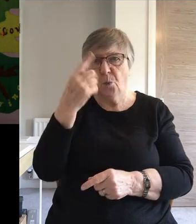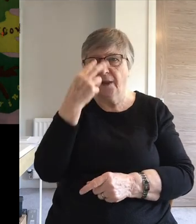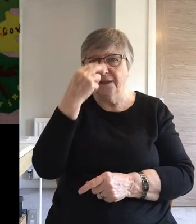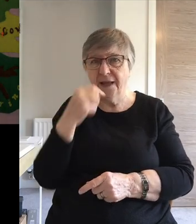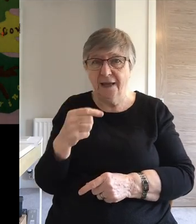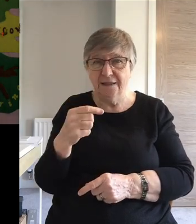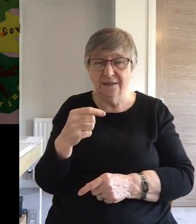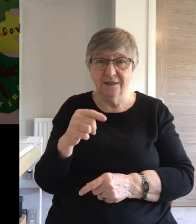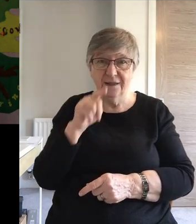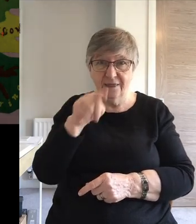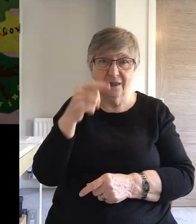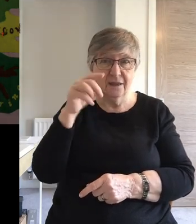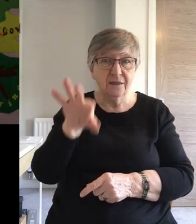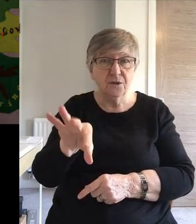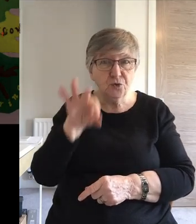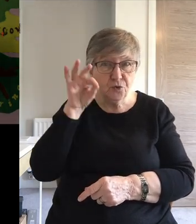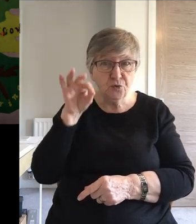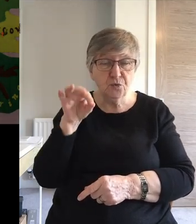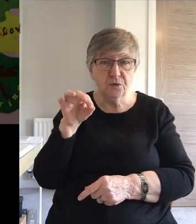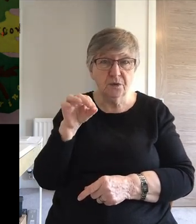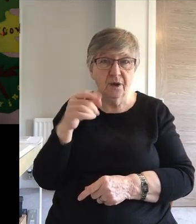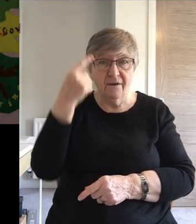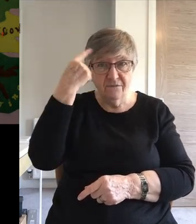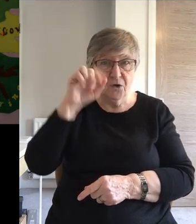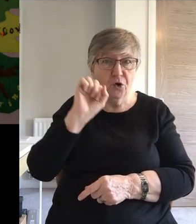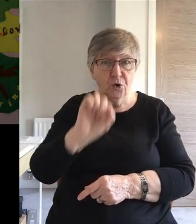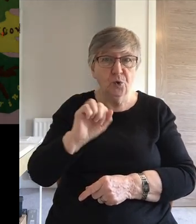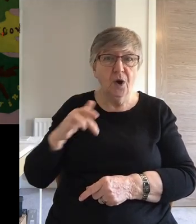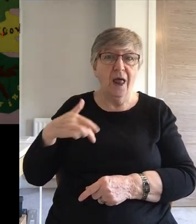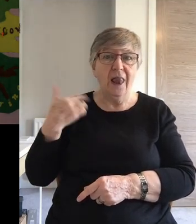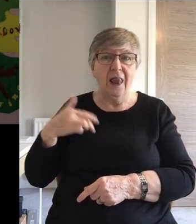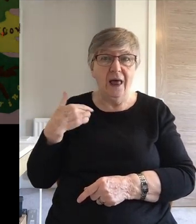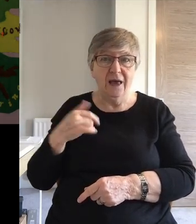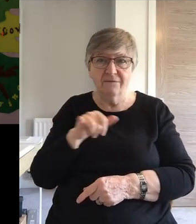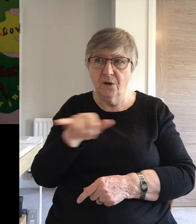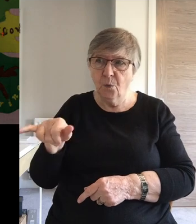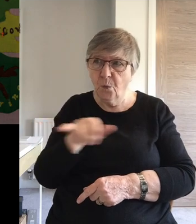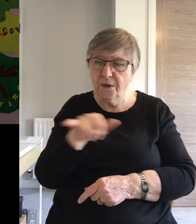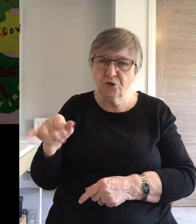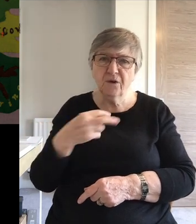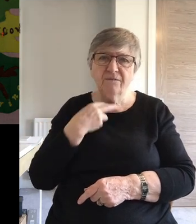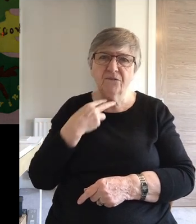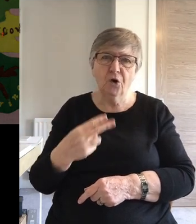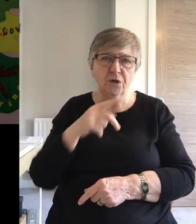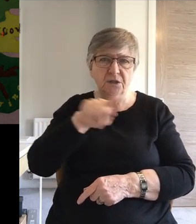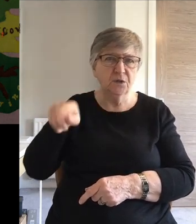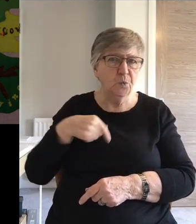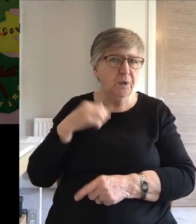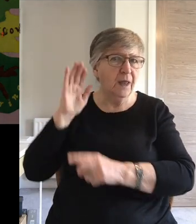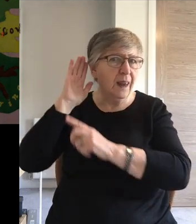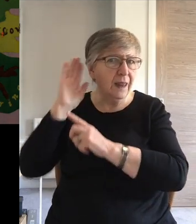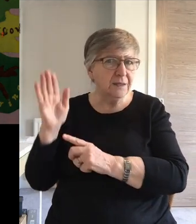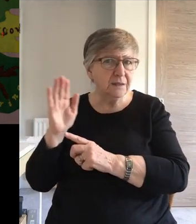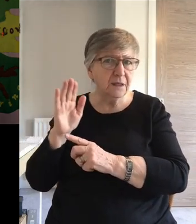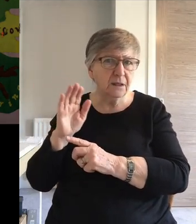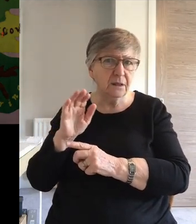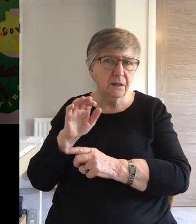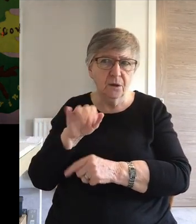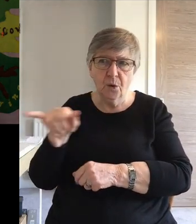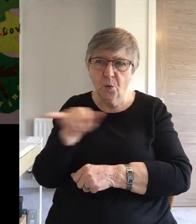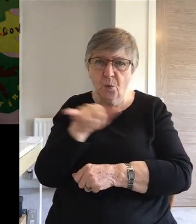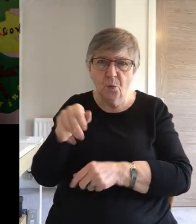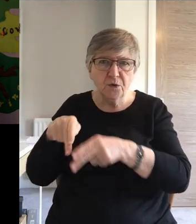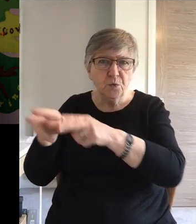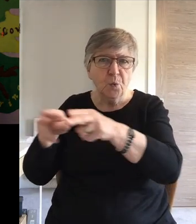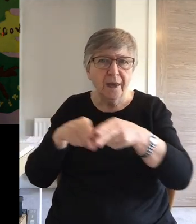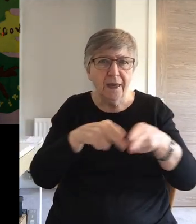evening. It's a life commitment and a life investment. What voices are we listening to? Whose way